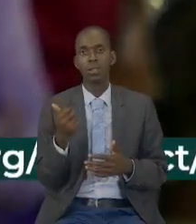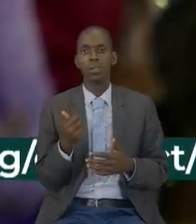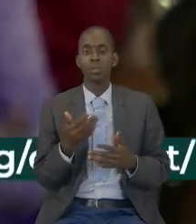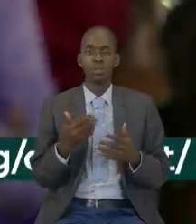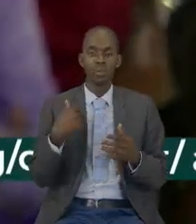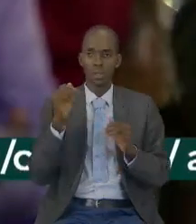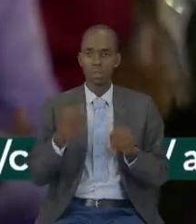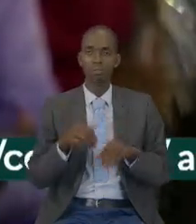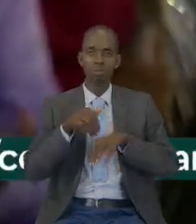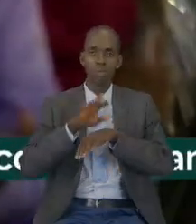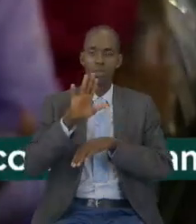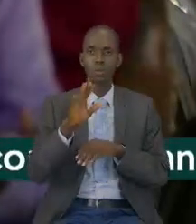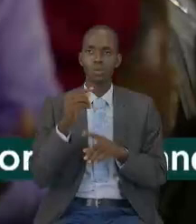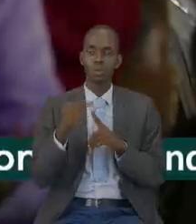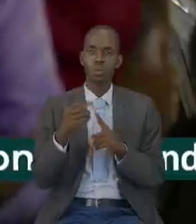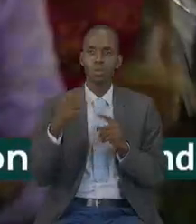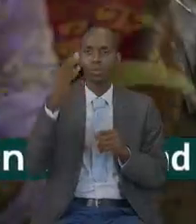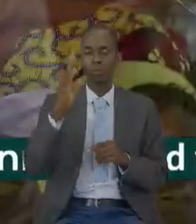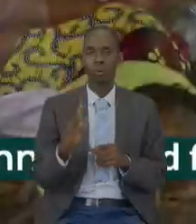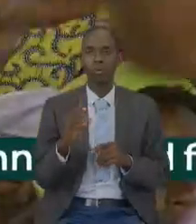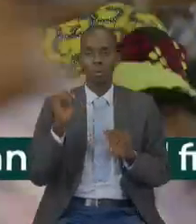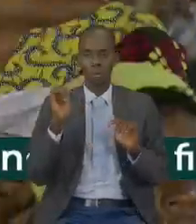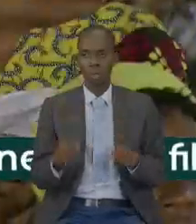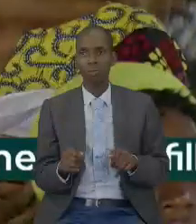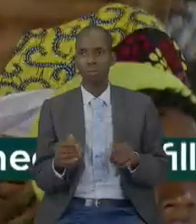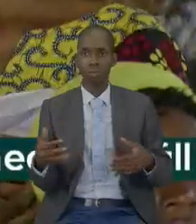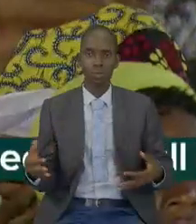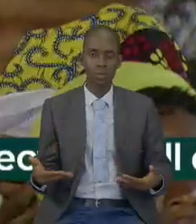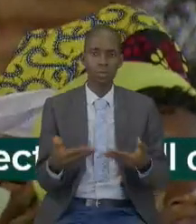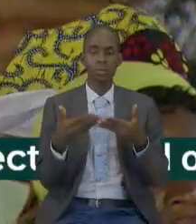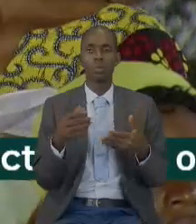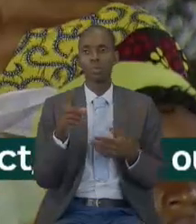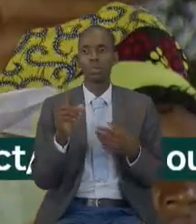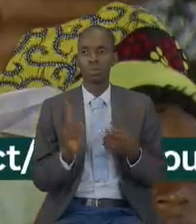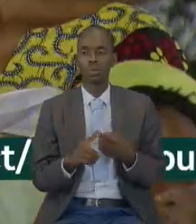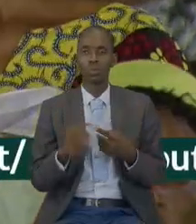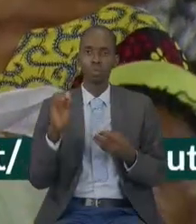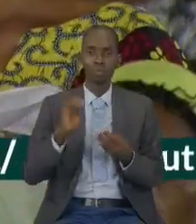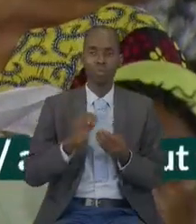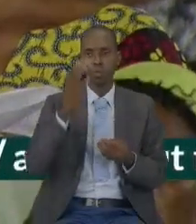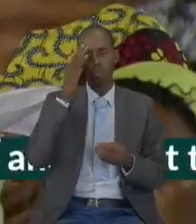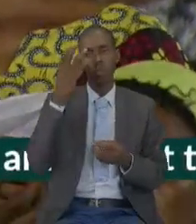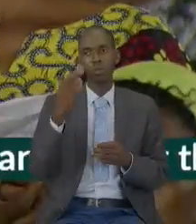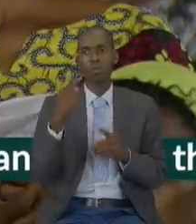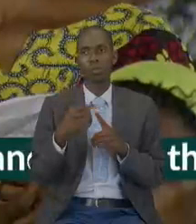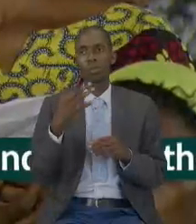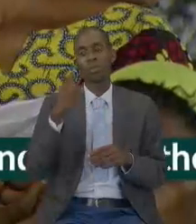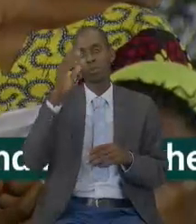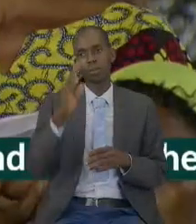letter if possible, and then make sure you get the accurate digits, their phone